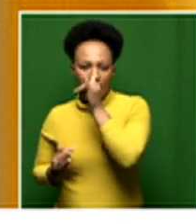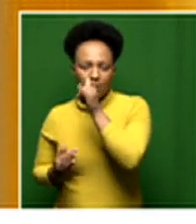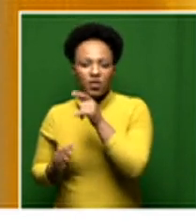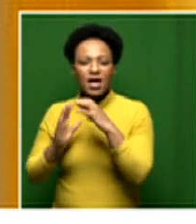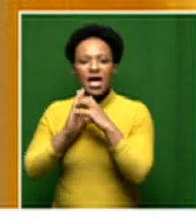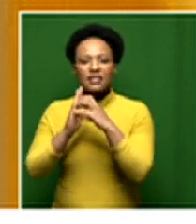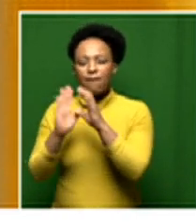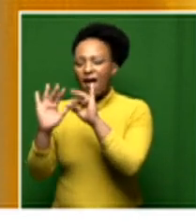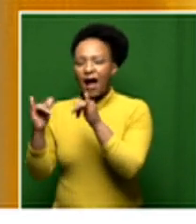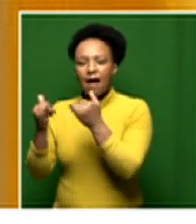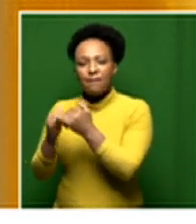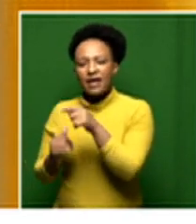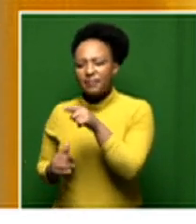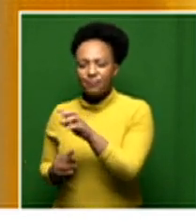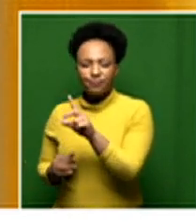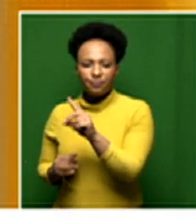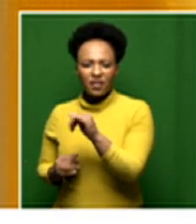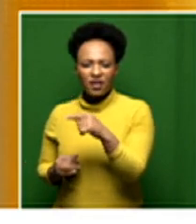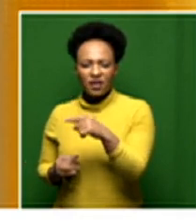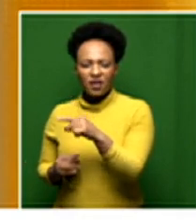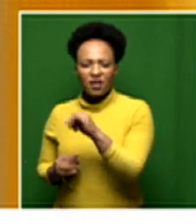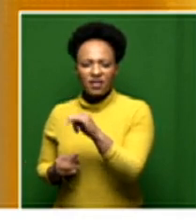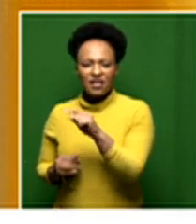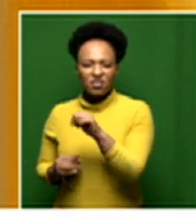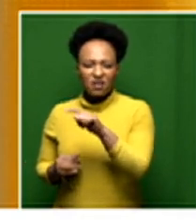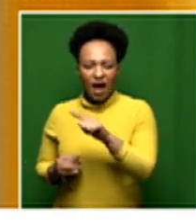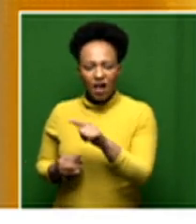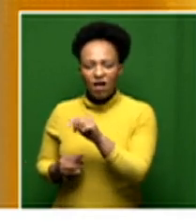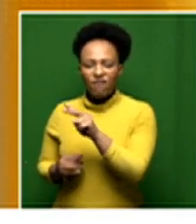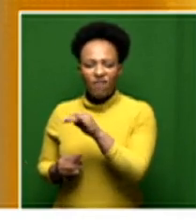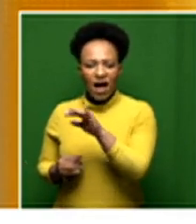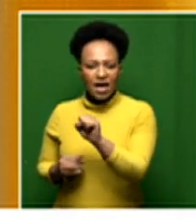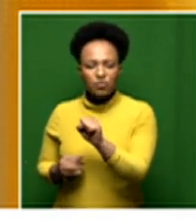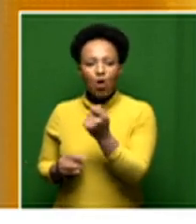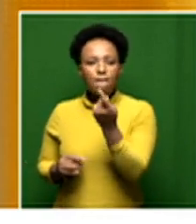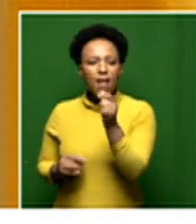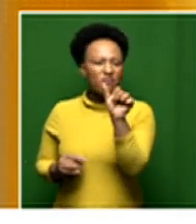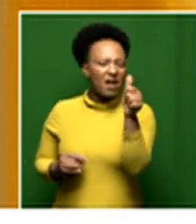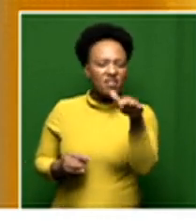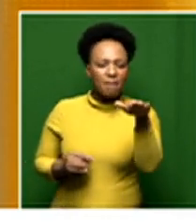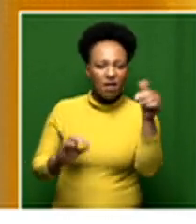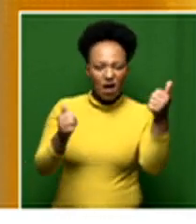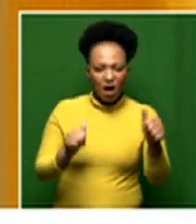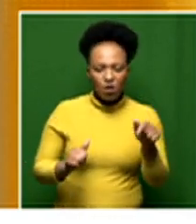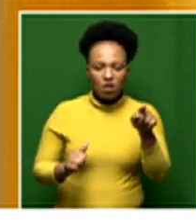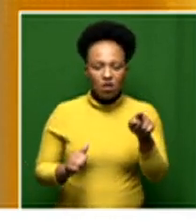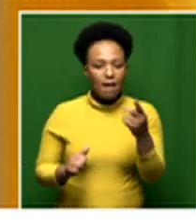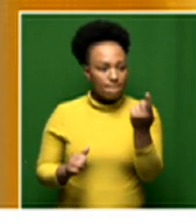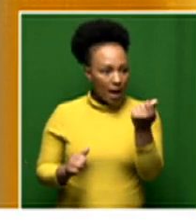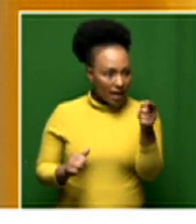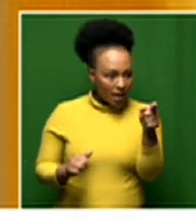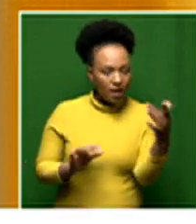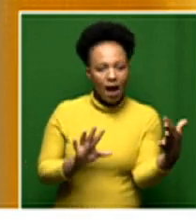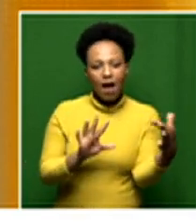vibes case or another case, if you can find the money in a bank account somewhere, that money is very directly